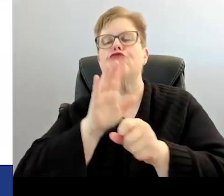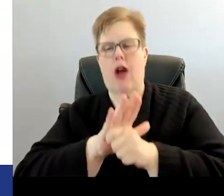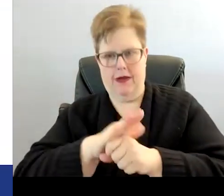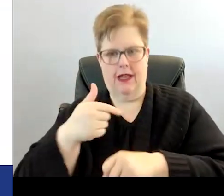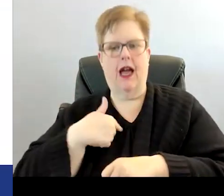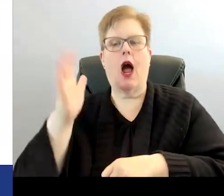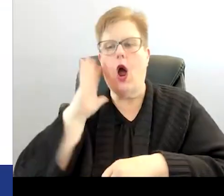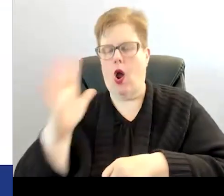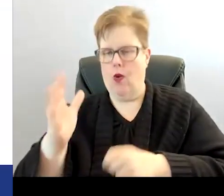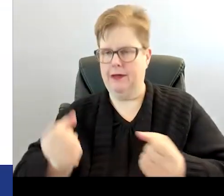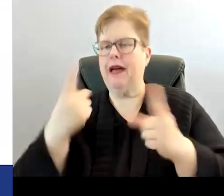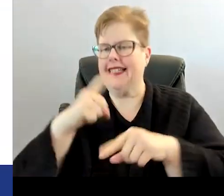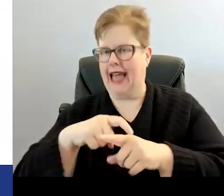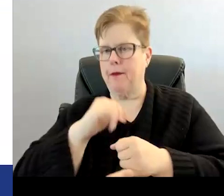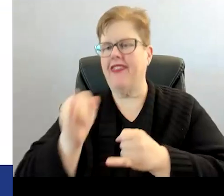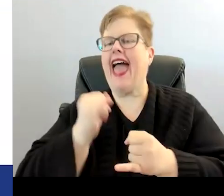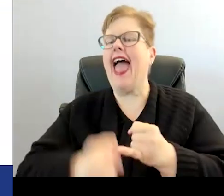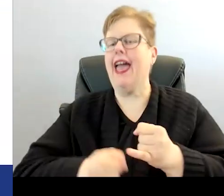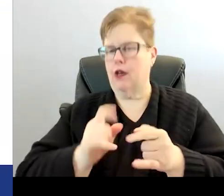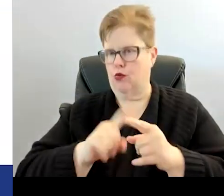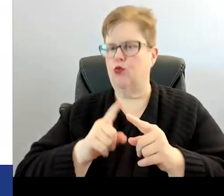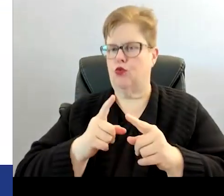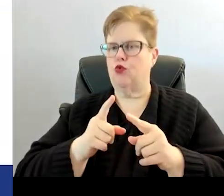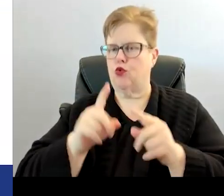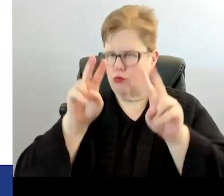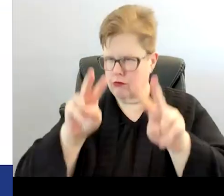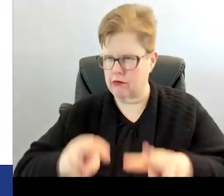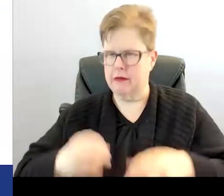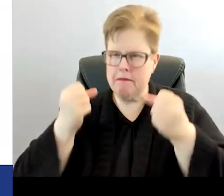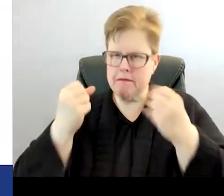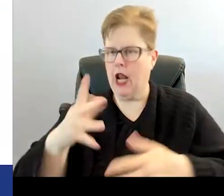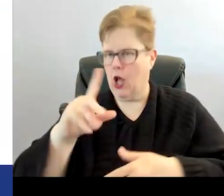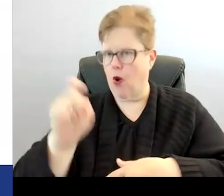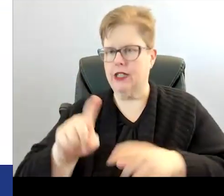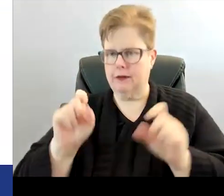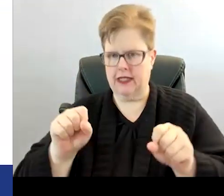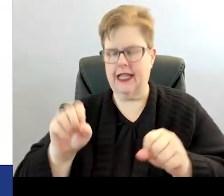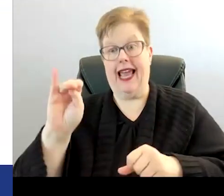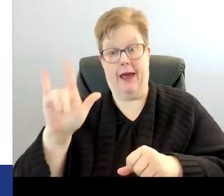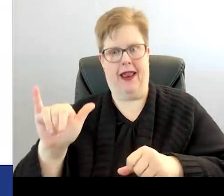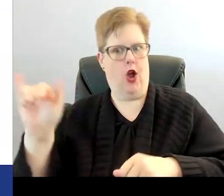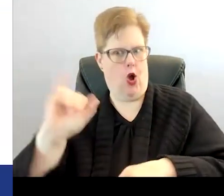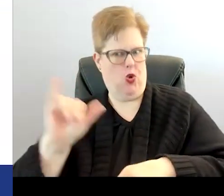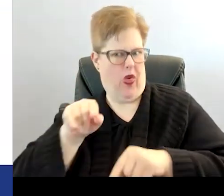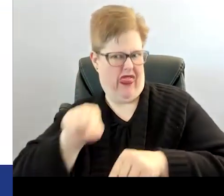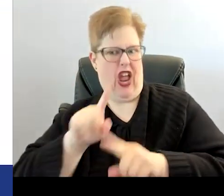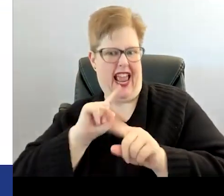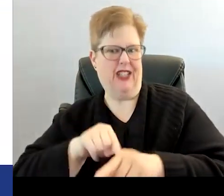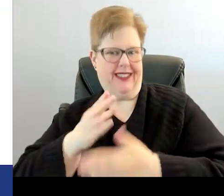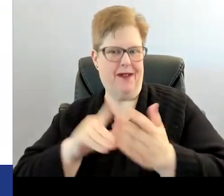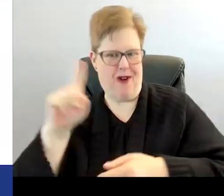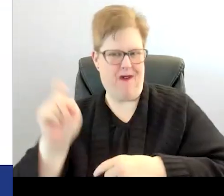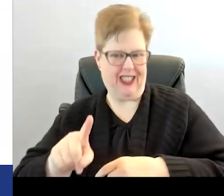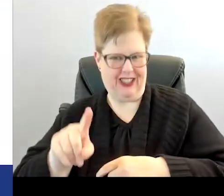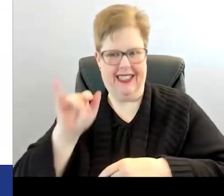I will be spending some time at the end to get to as many of those as possible. And Emily is also in there right now answering some